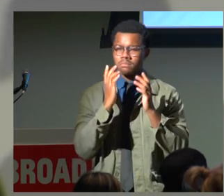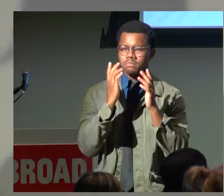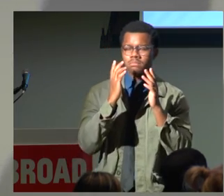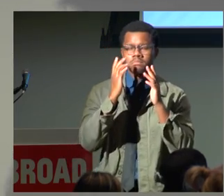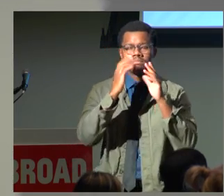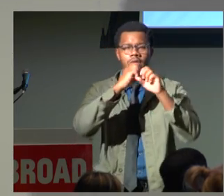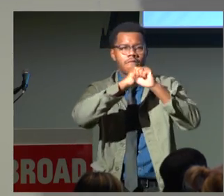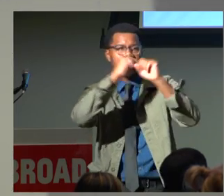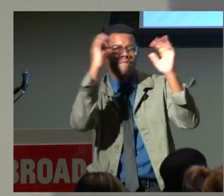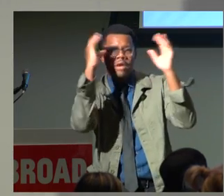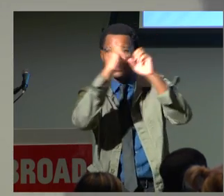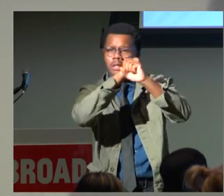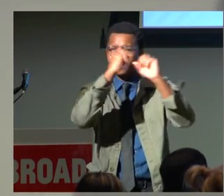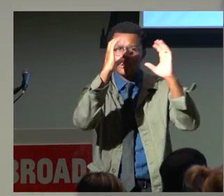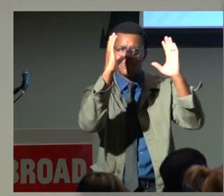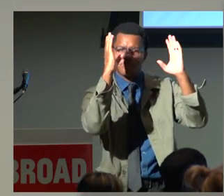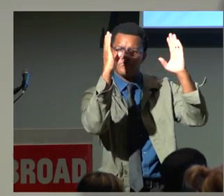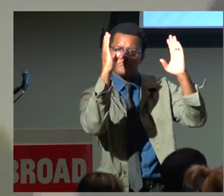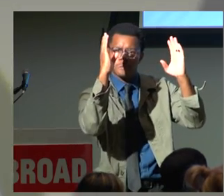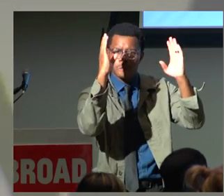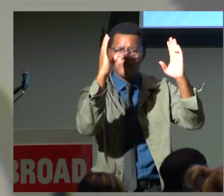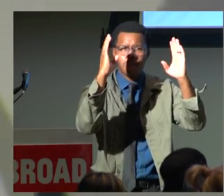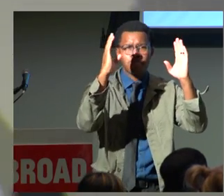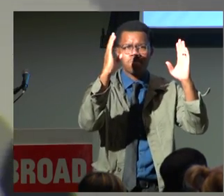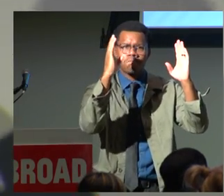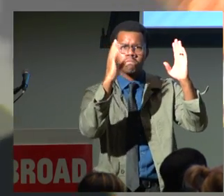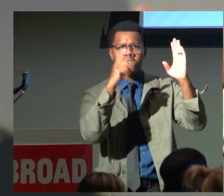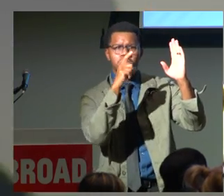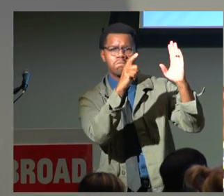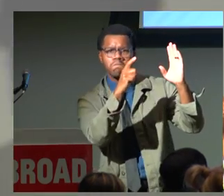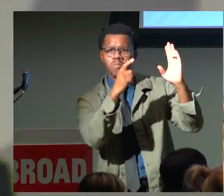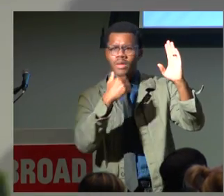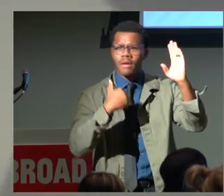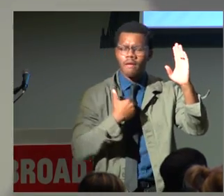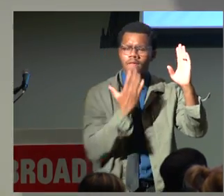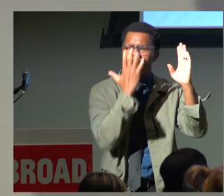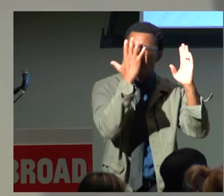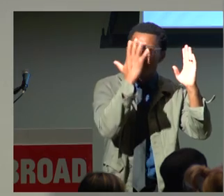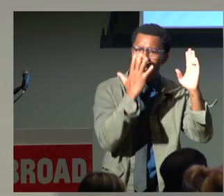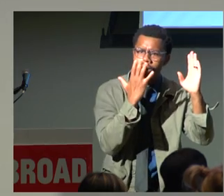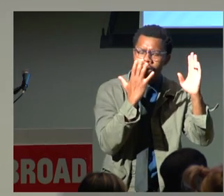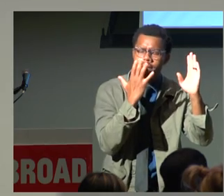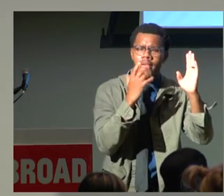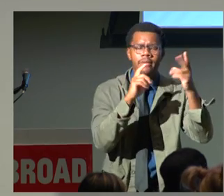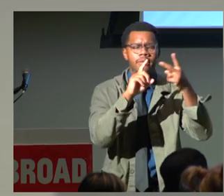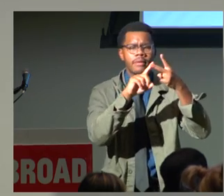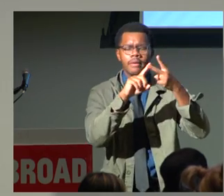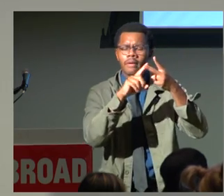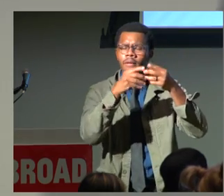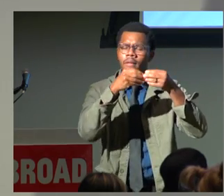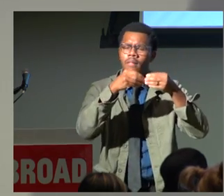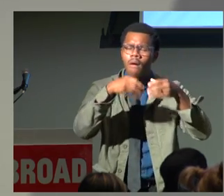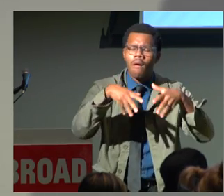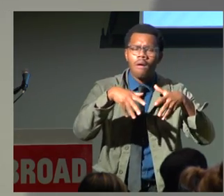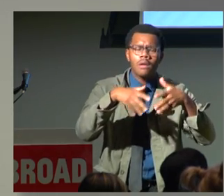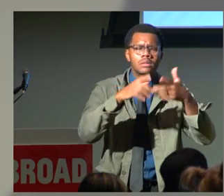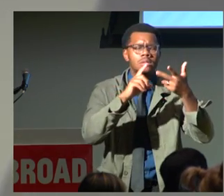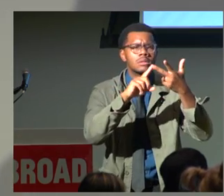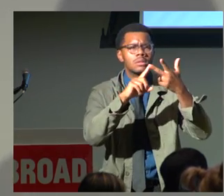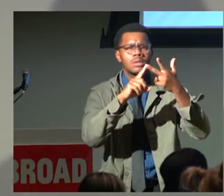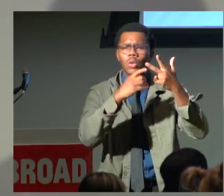built with the blocks of mourning and loss, a bit of wishful thinking,